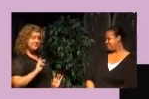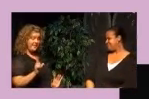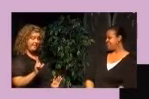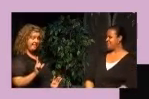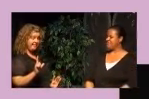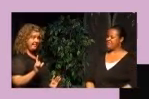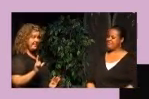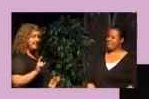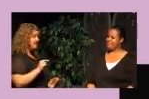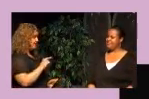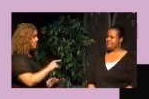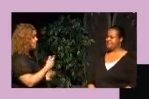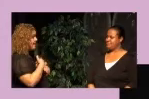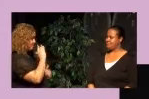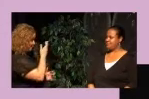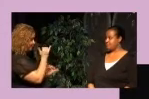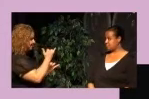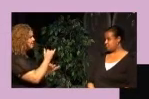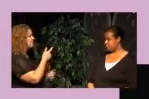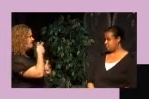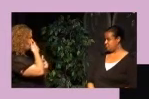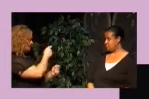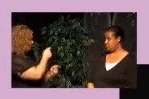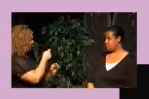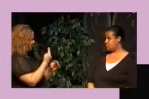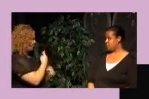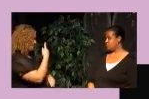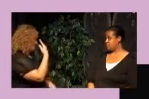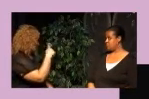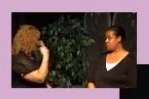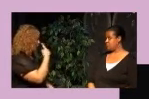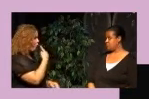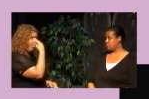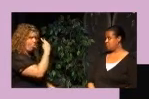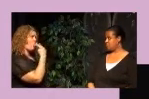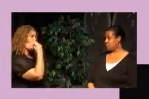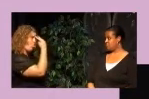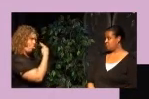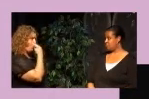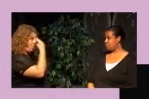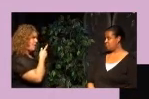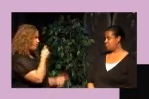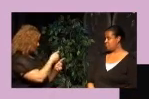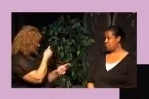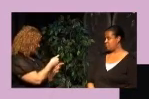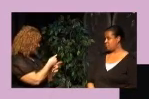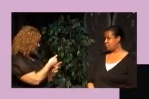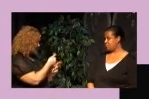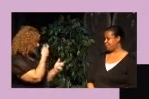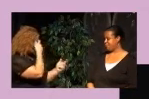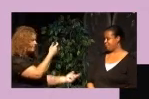Well, you've also got a mirror, do you? And what do you use that for? Admiring yourself, I suppose?